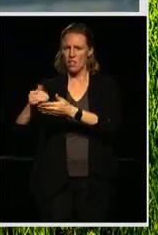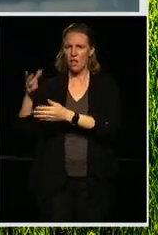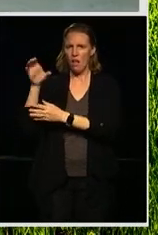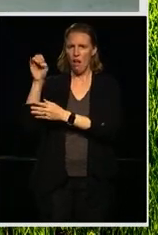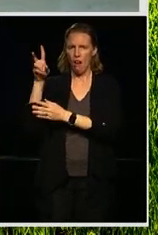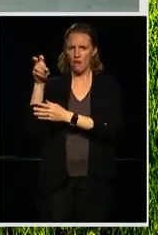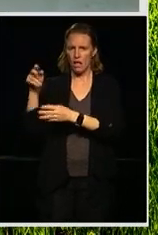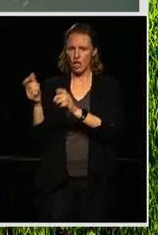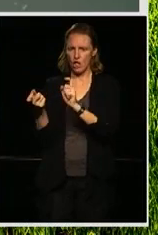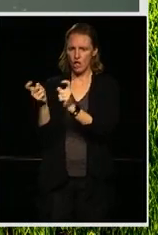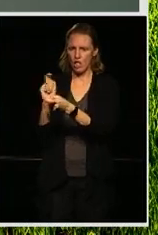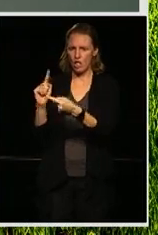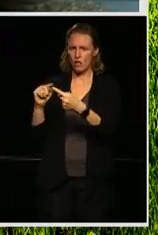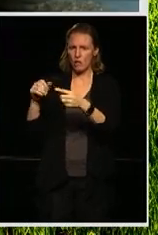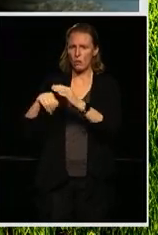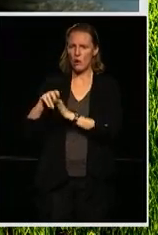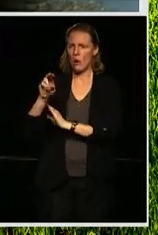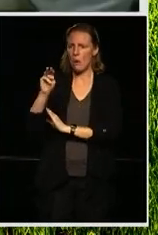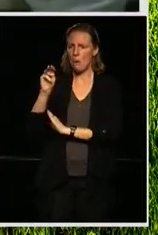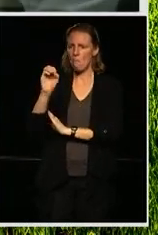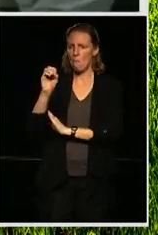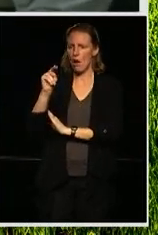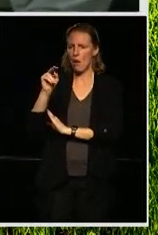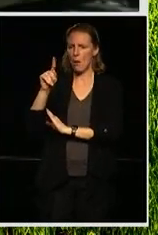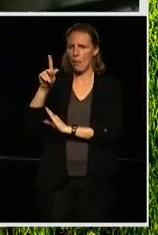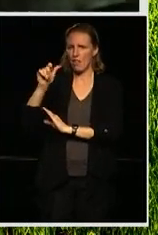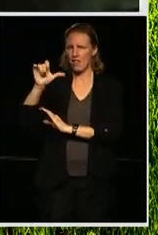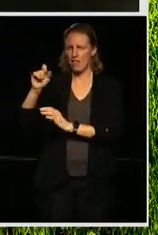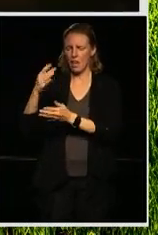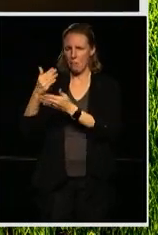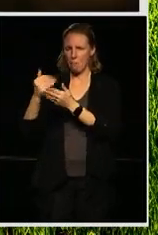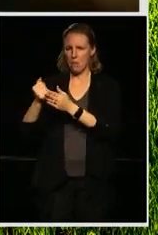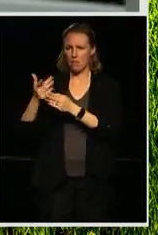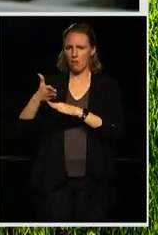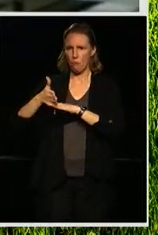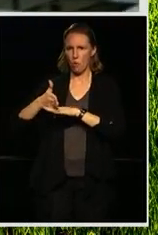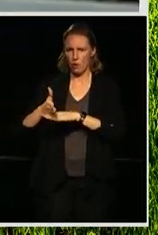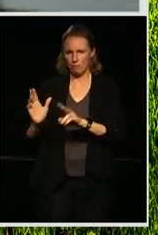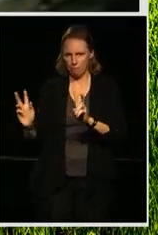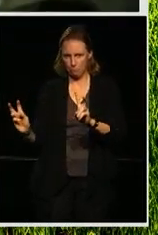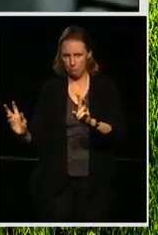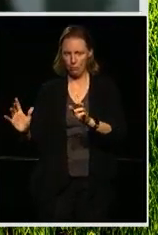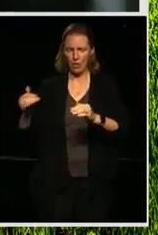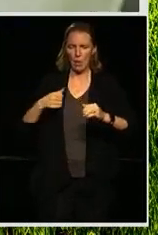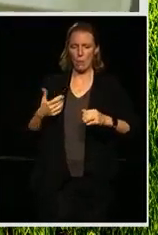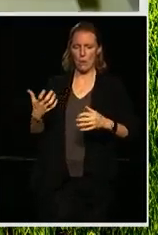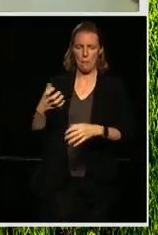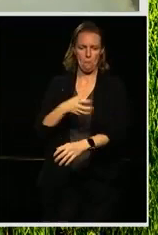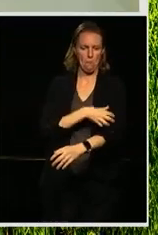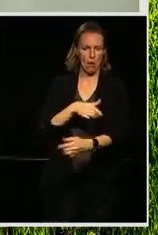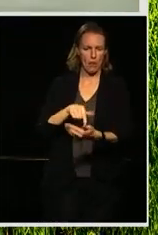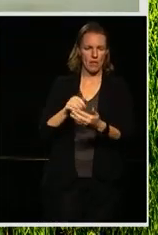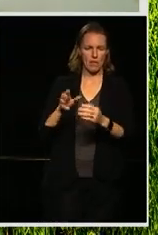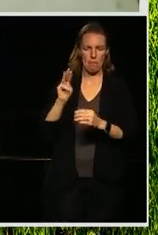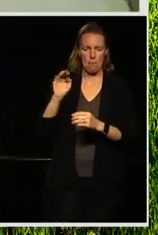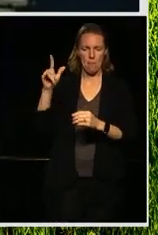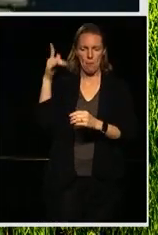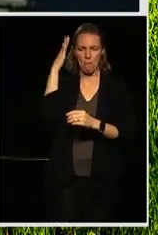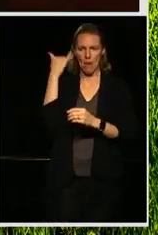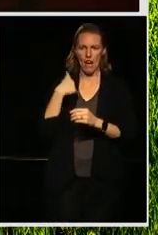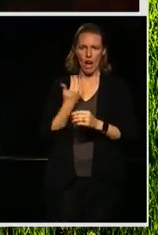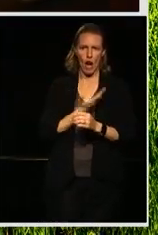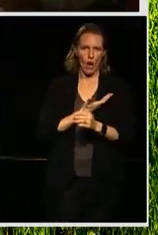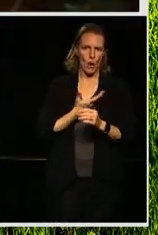turn it into a monolithic piece of lumber. We power this mill by our